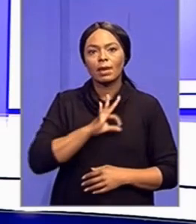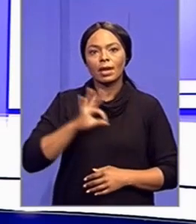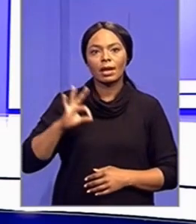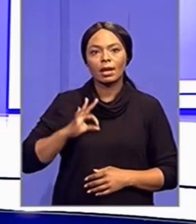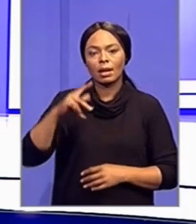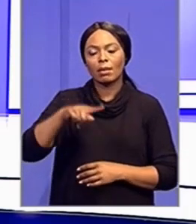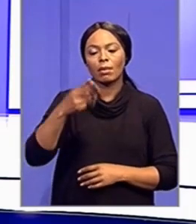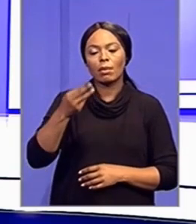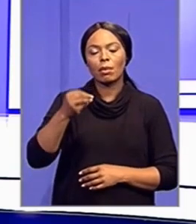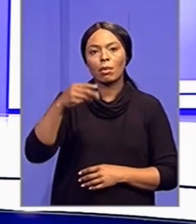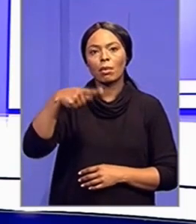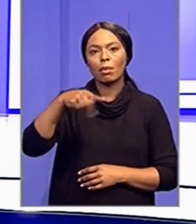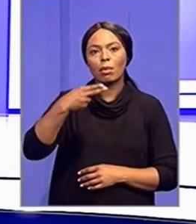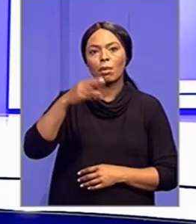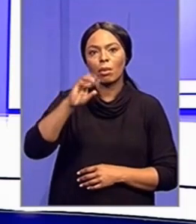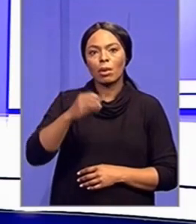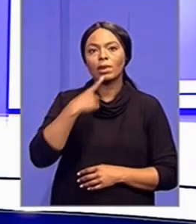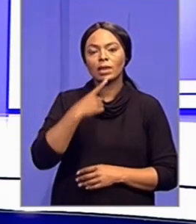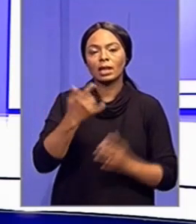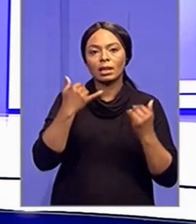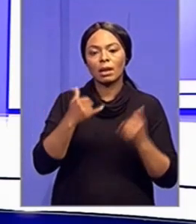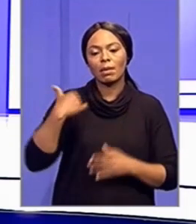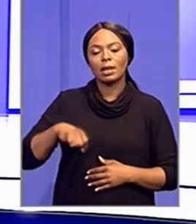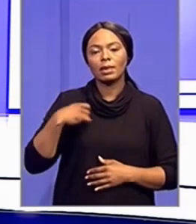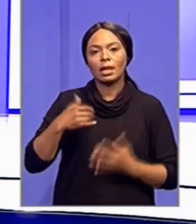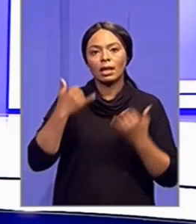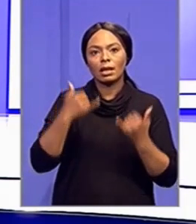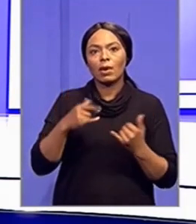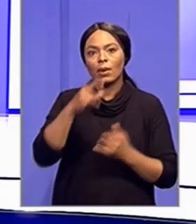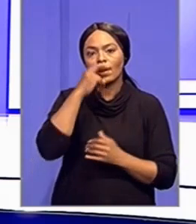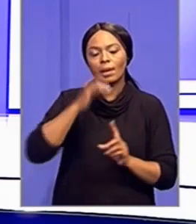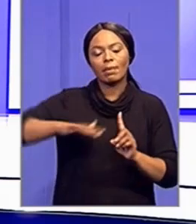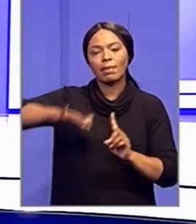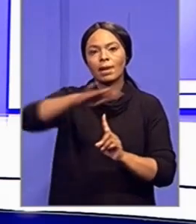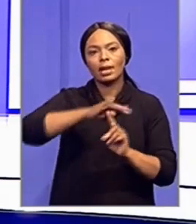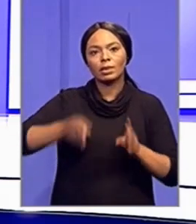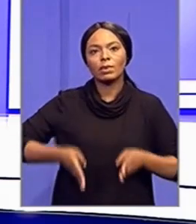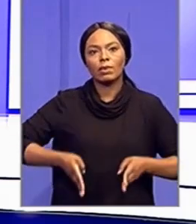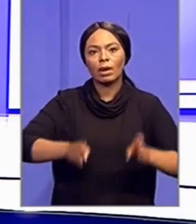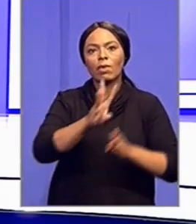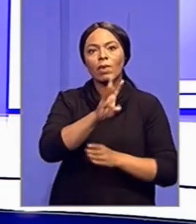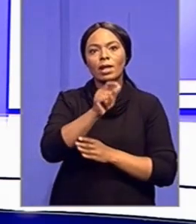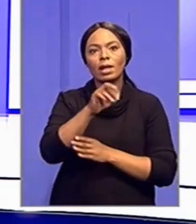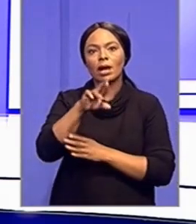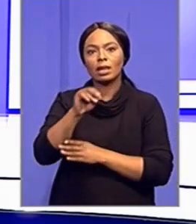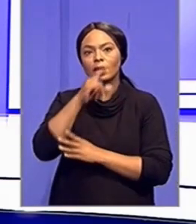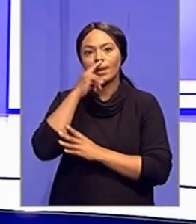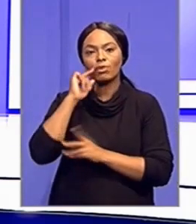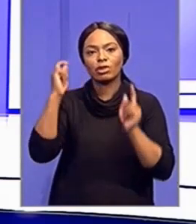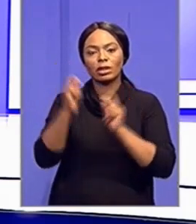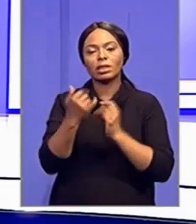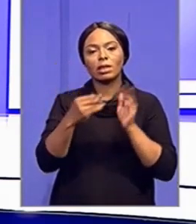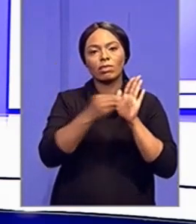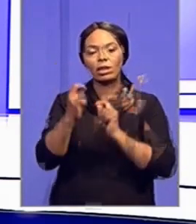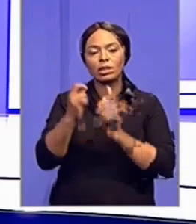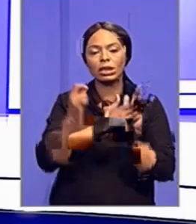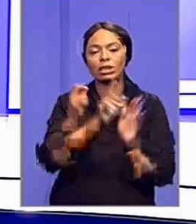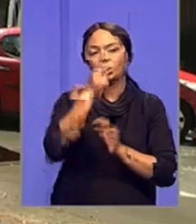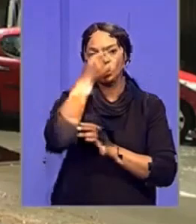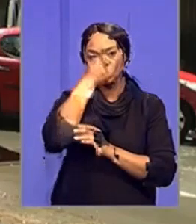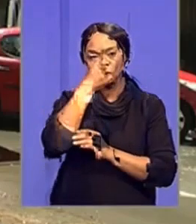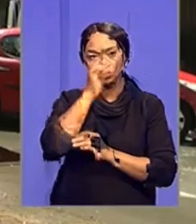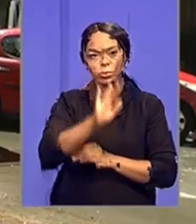gore masepala o ya go thoma ka lenaneo la go reelela tikologo ya mmila wa Wanderers ka Archbishop Tutu.